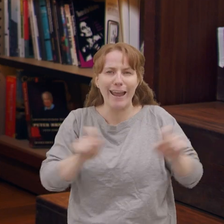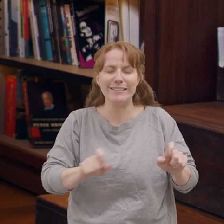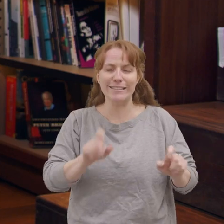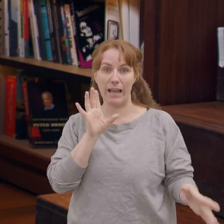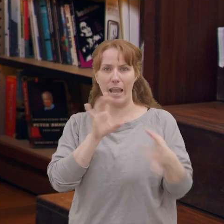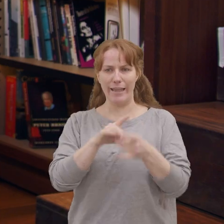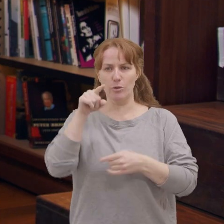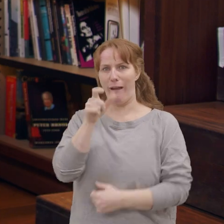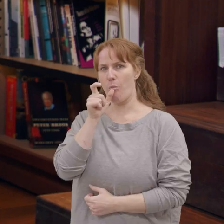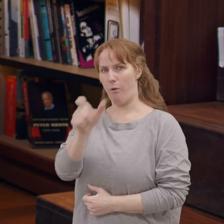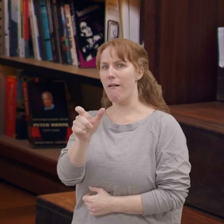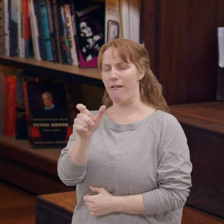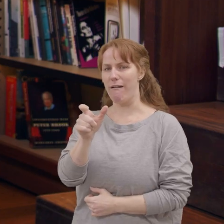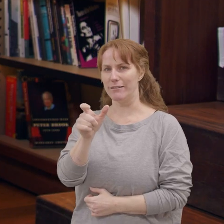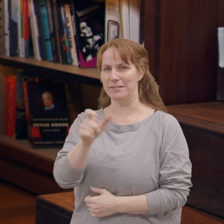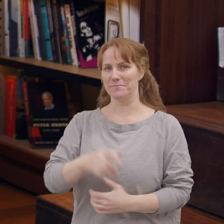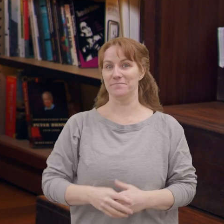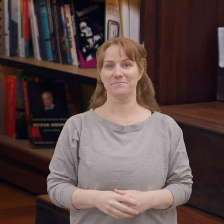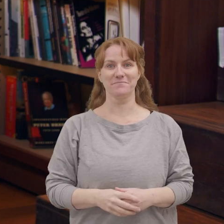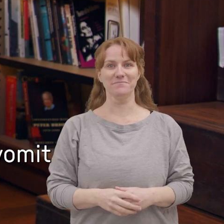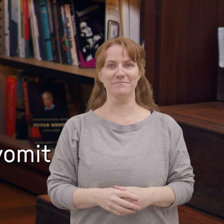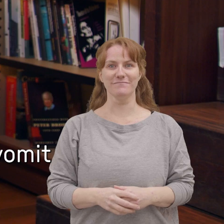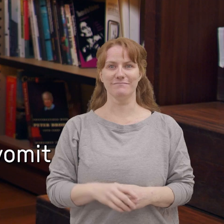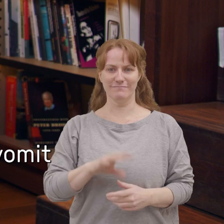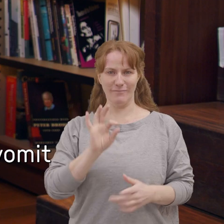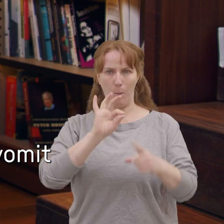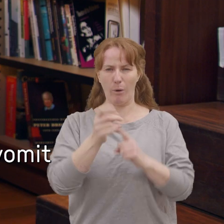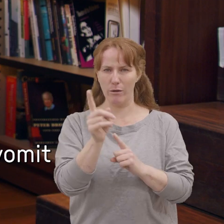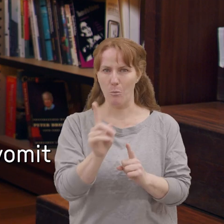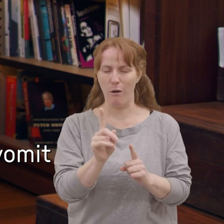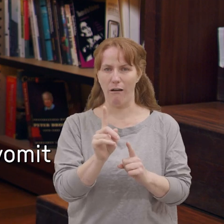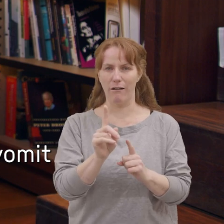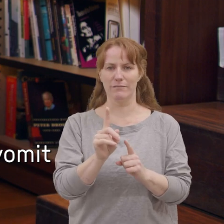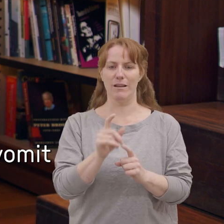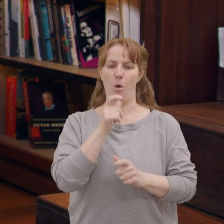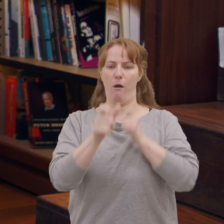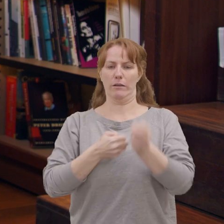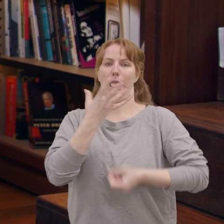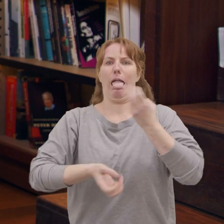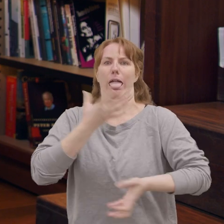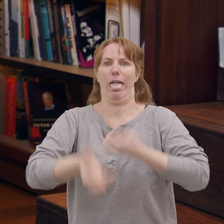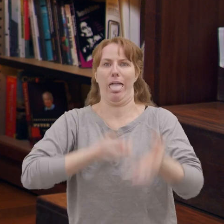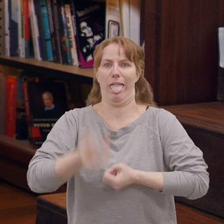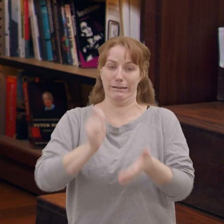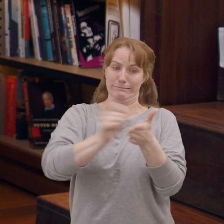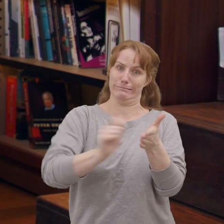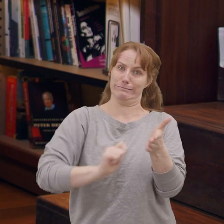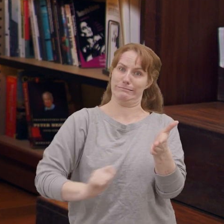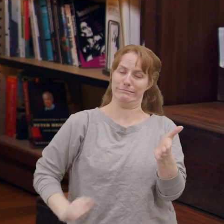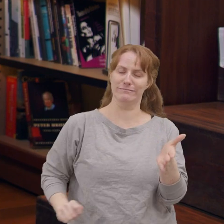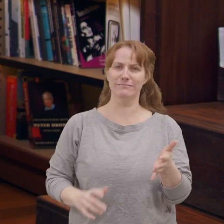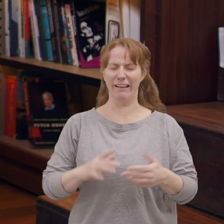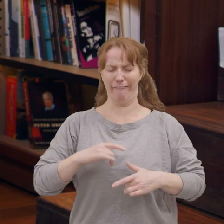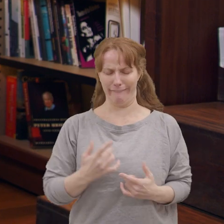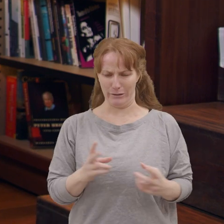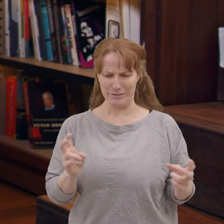any sentences, or any words that you associate with these words. Now, the point of this exercise is just to word vomit and just get something down on paper. If you're stuck